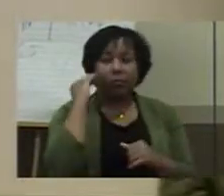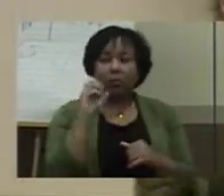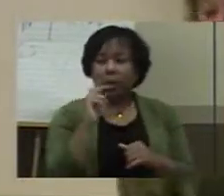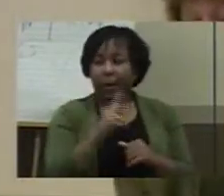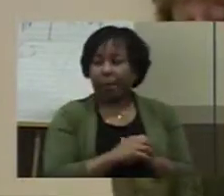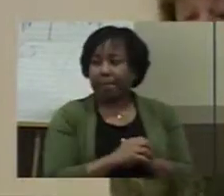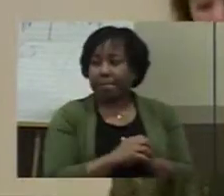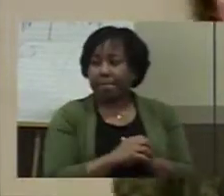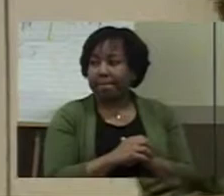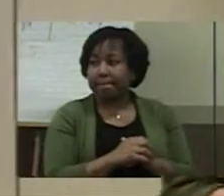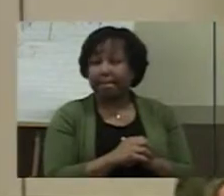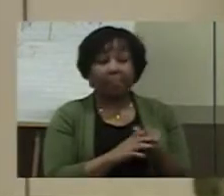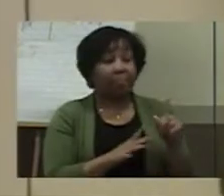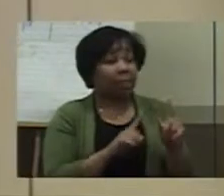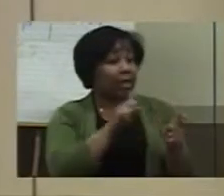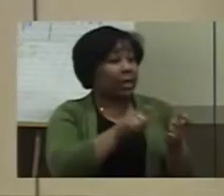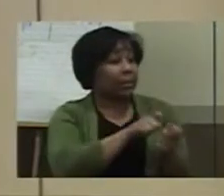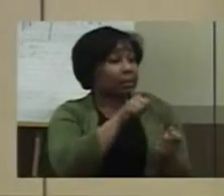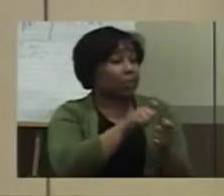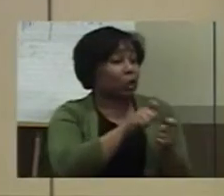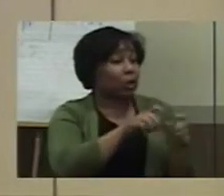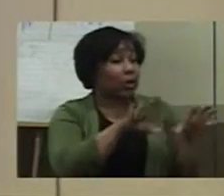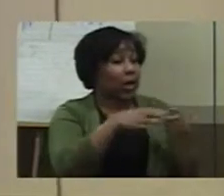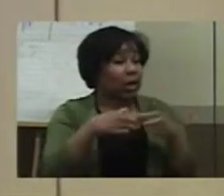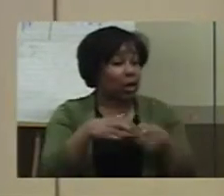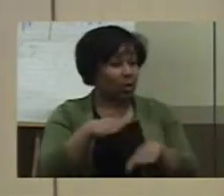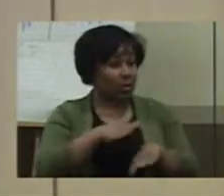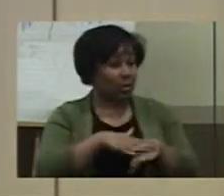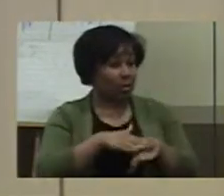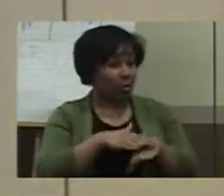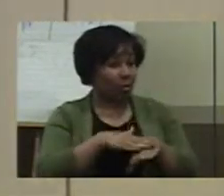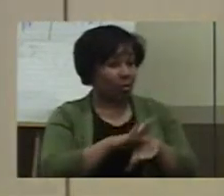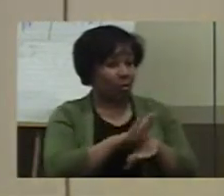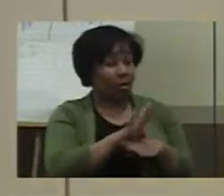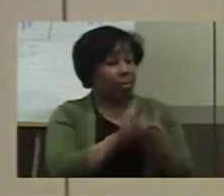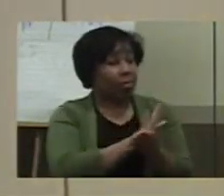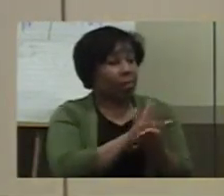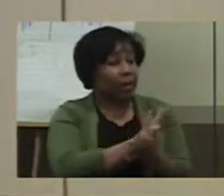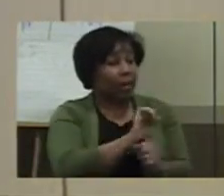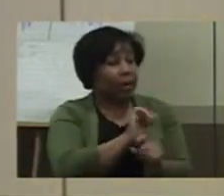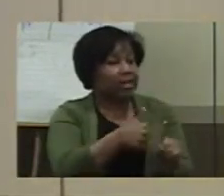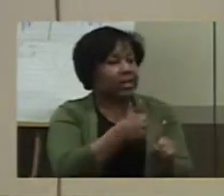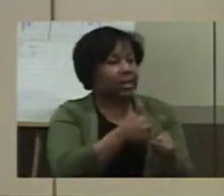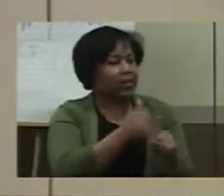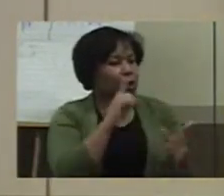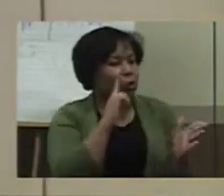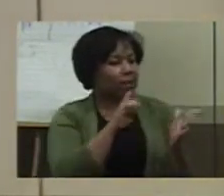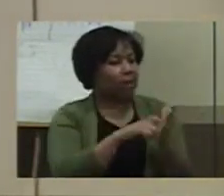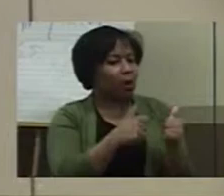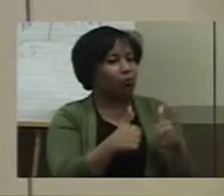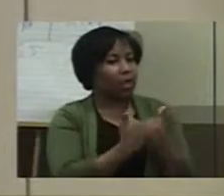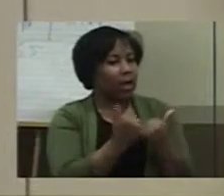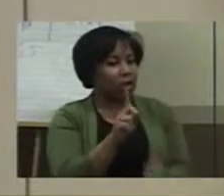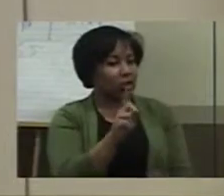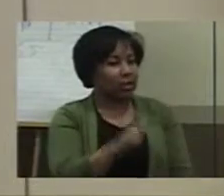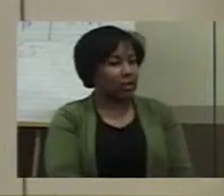Okay. Any particular categories on the paperwork itself that you found challenging?